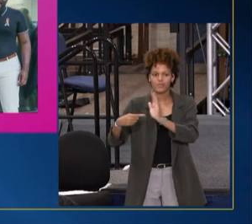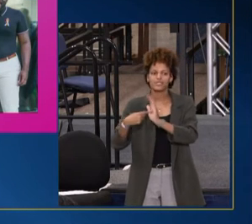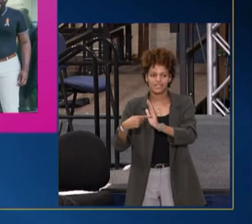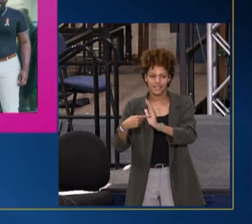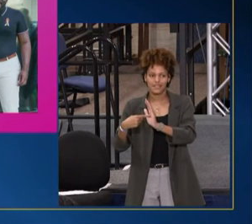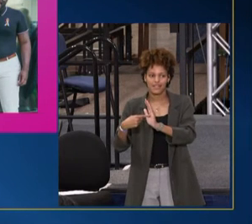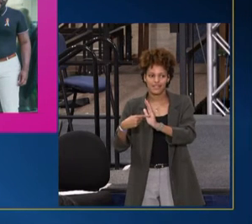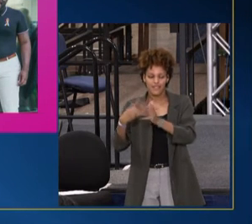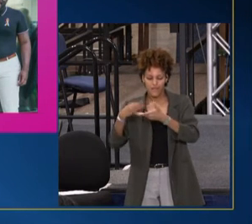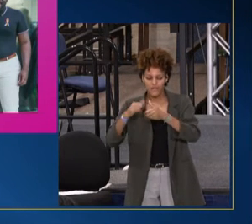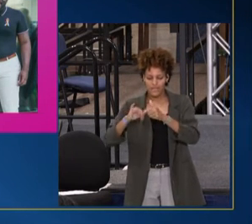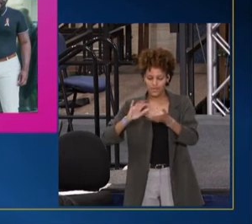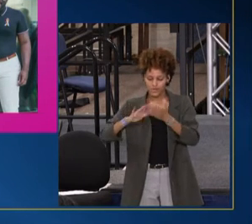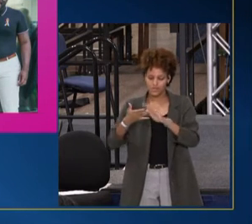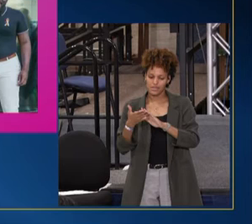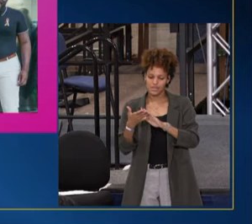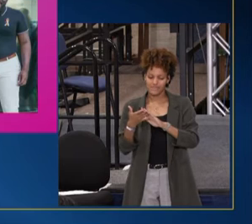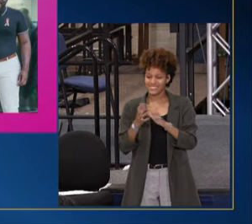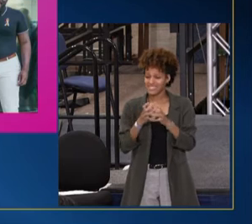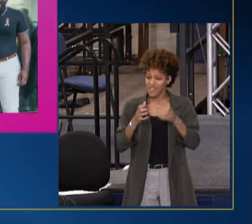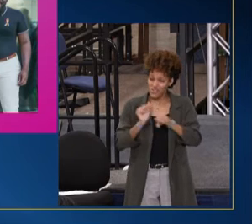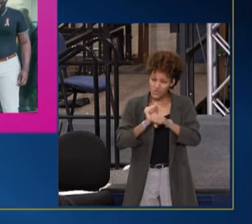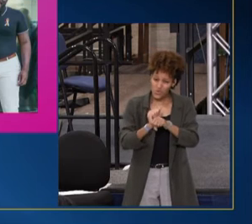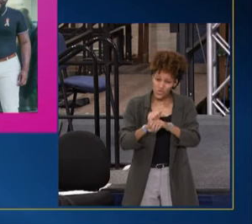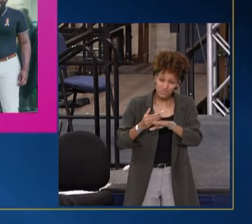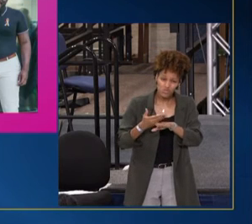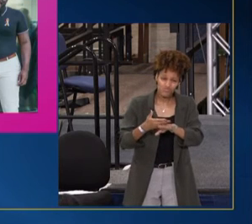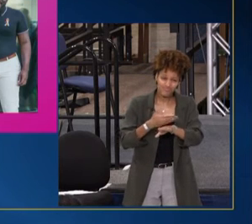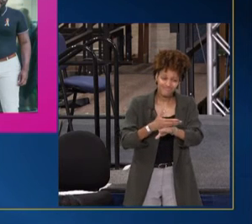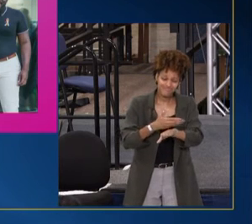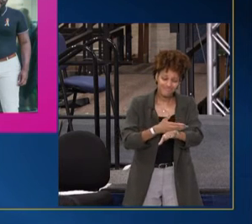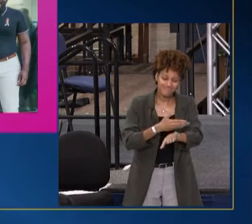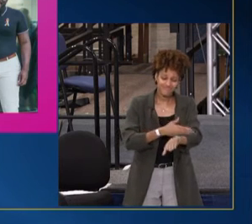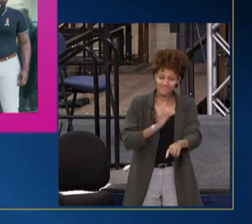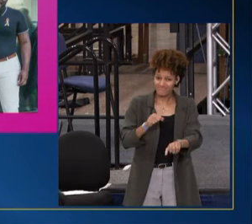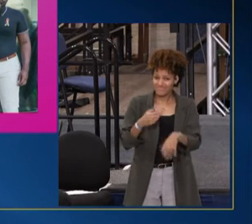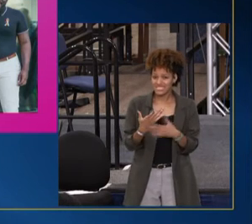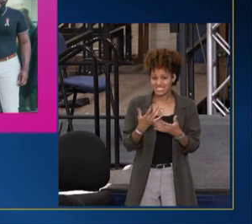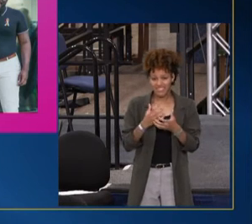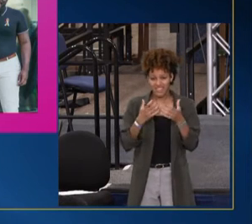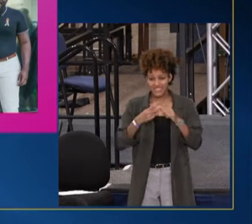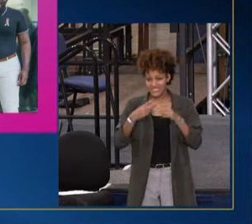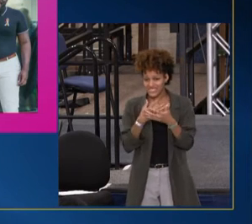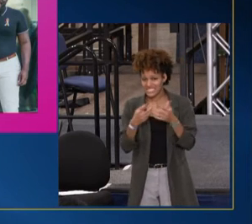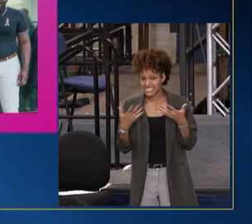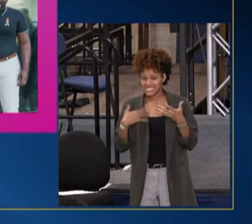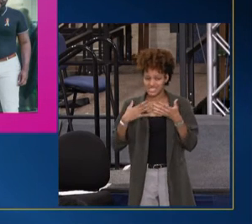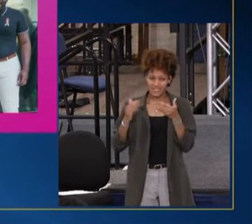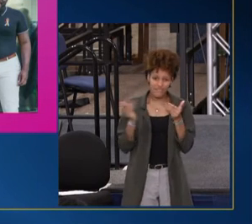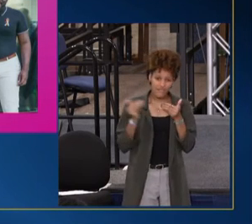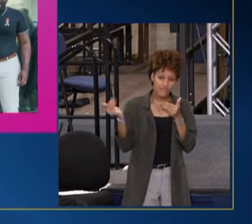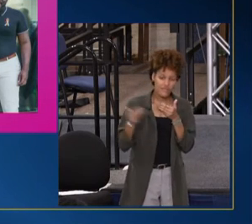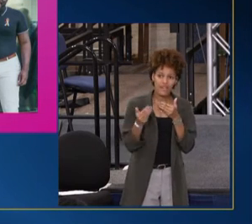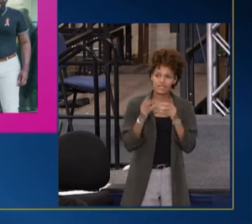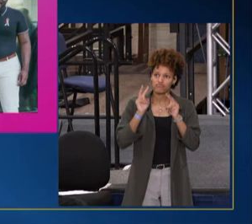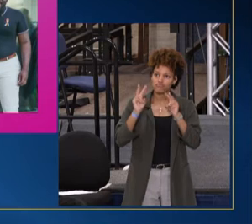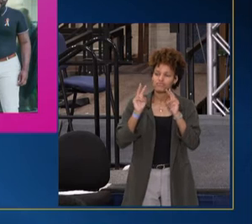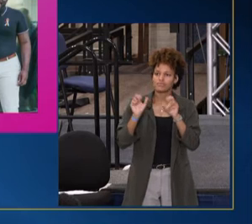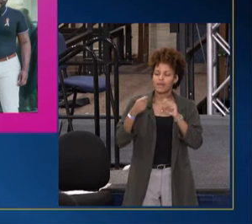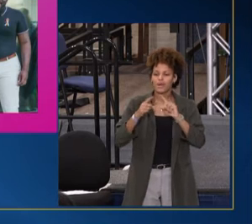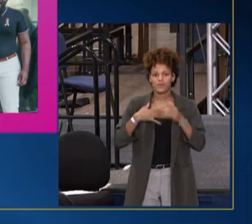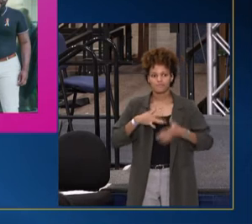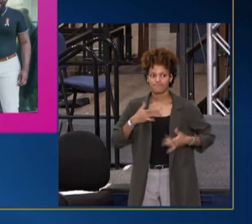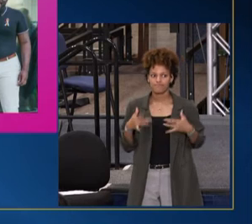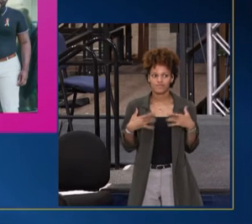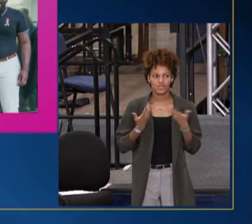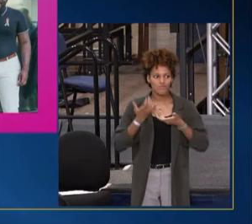serve. And so there's so much more to do. There's so many things ahead, but we are delighted to be able to be partners with